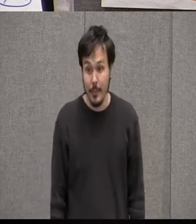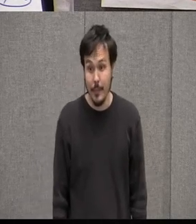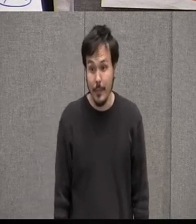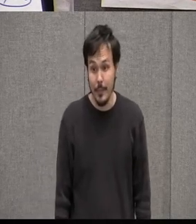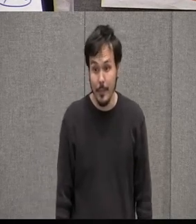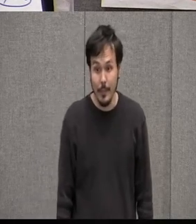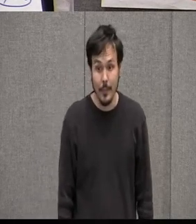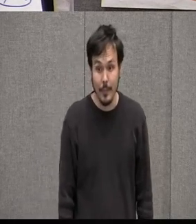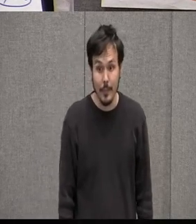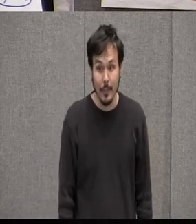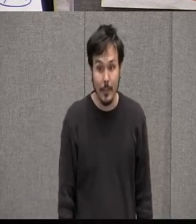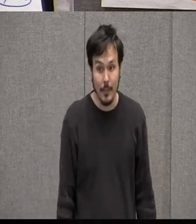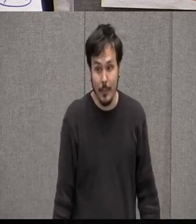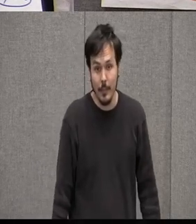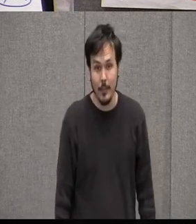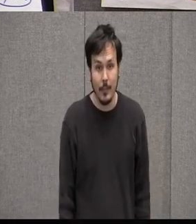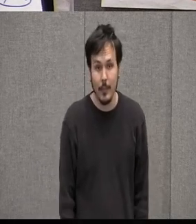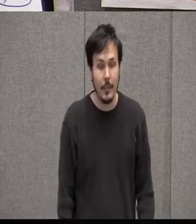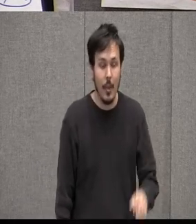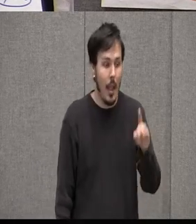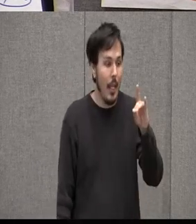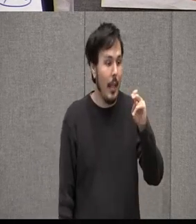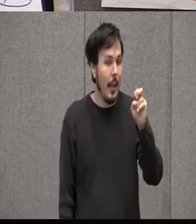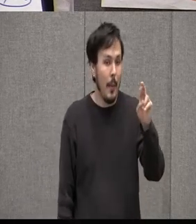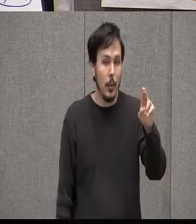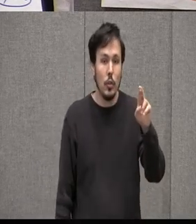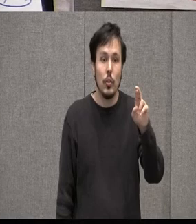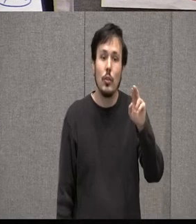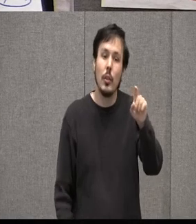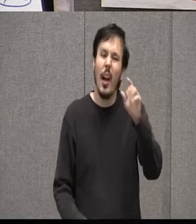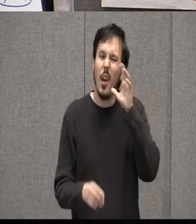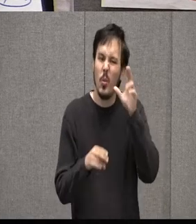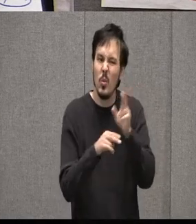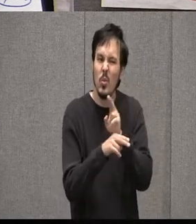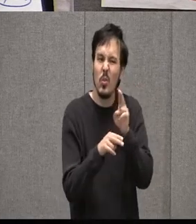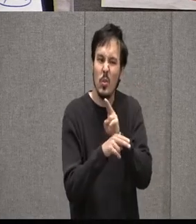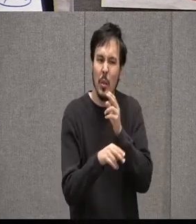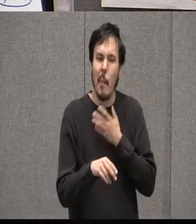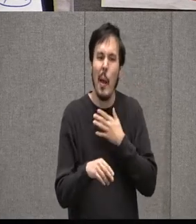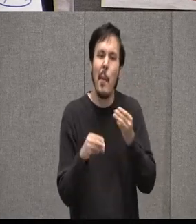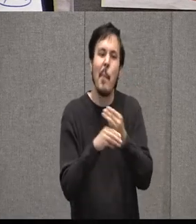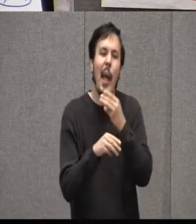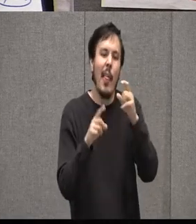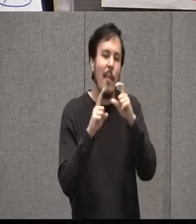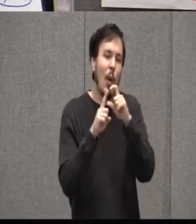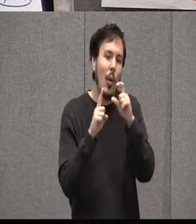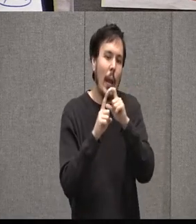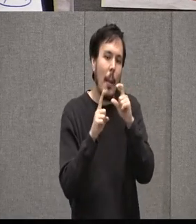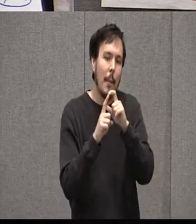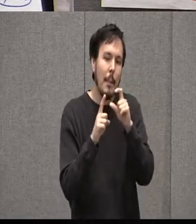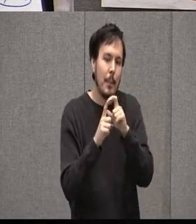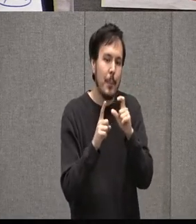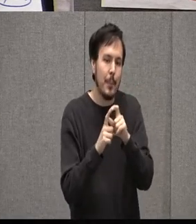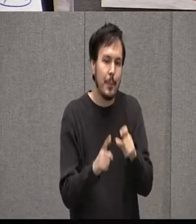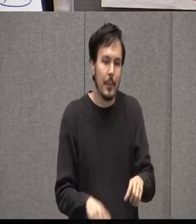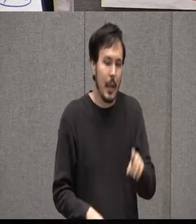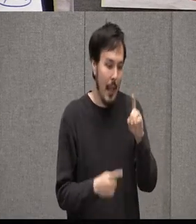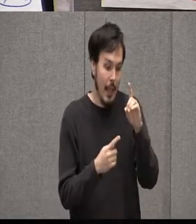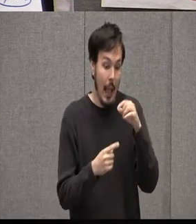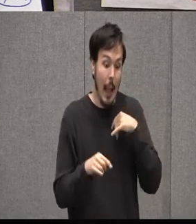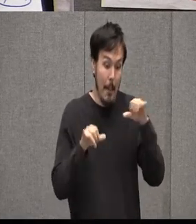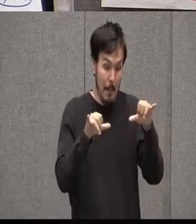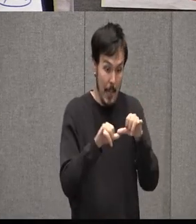the diameter. I'm gonna use a mathematical vocab word of the pots